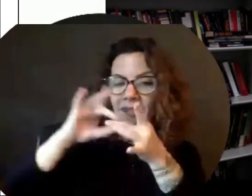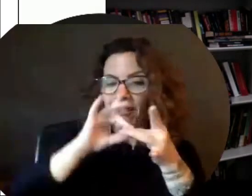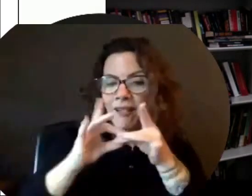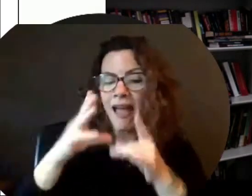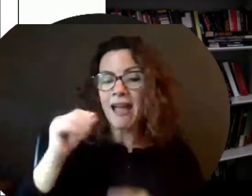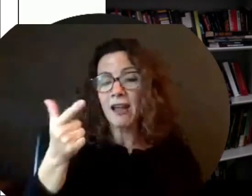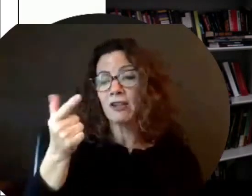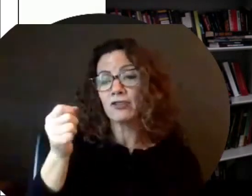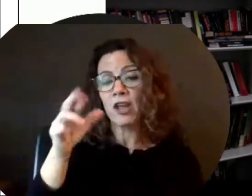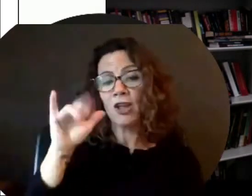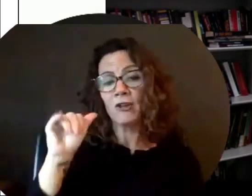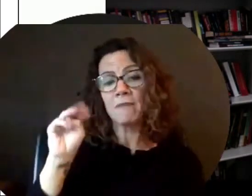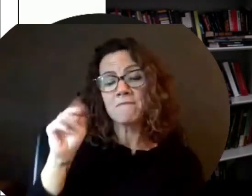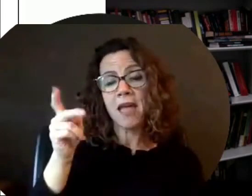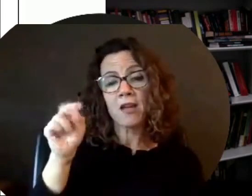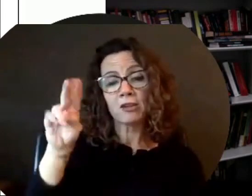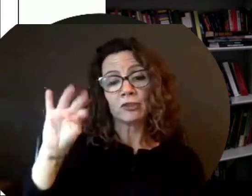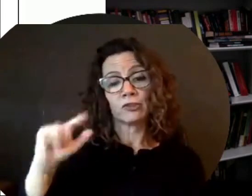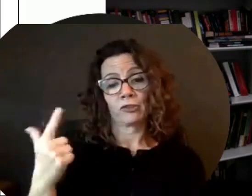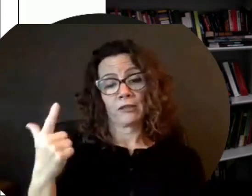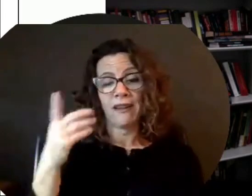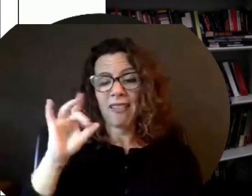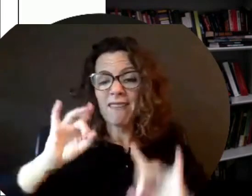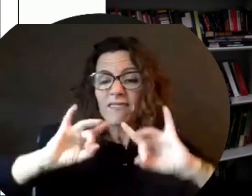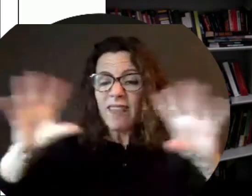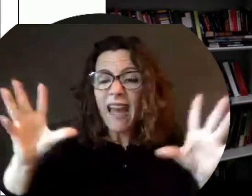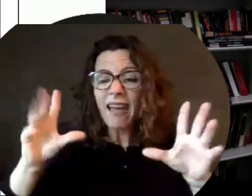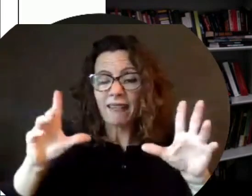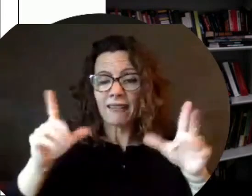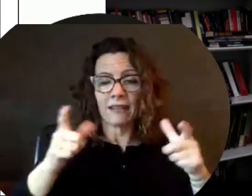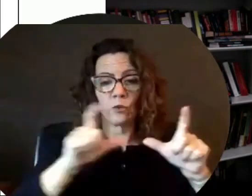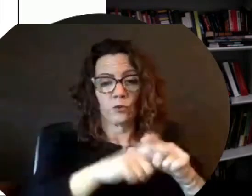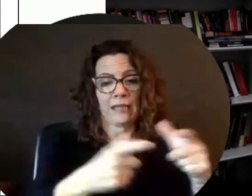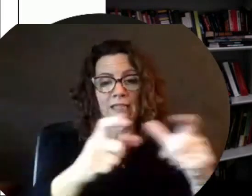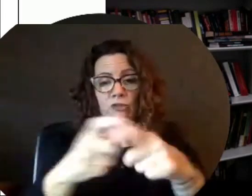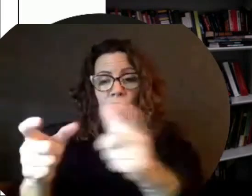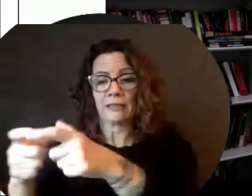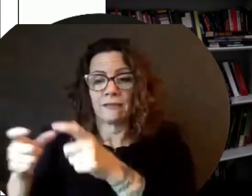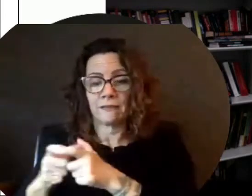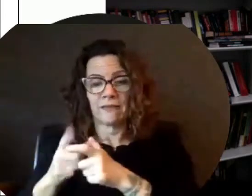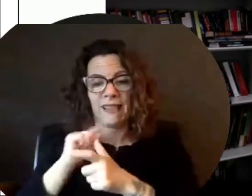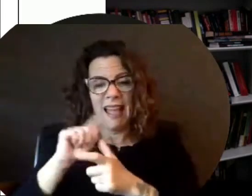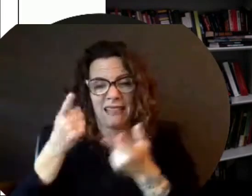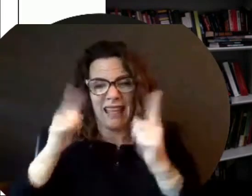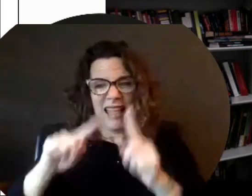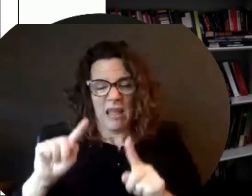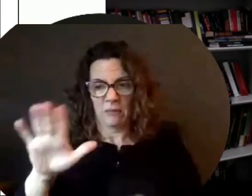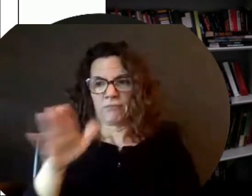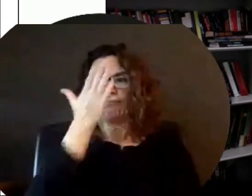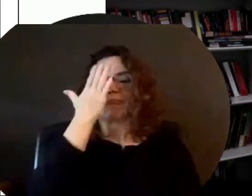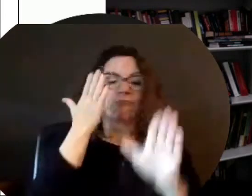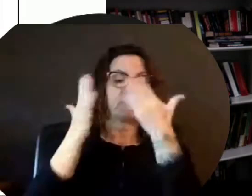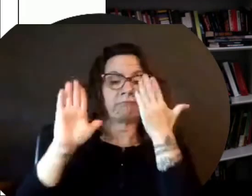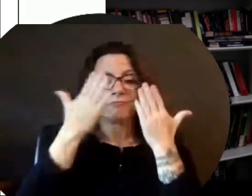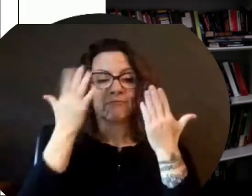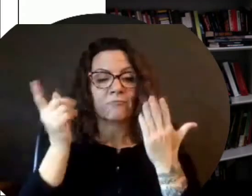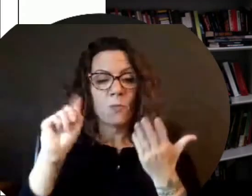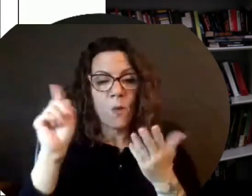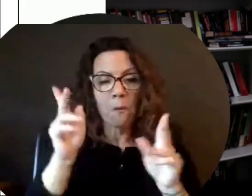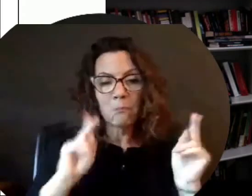facilities, shifting the whole political and economic balance of state budgets and stuff, right? So I think